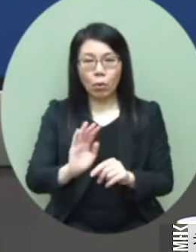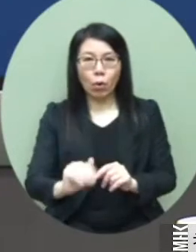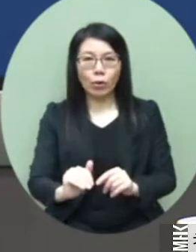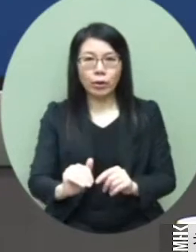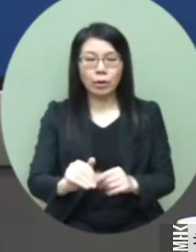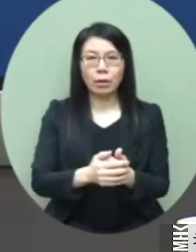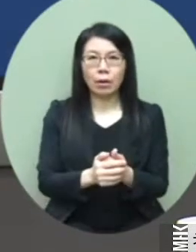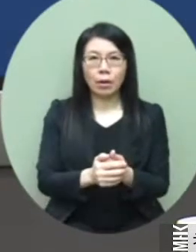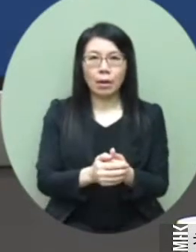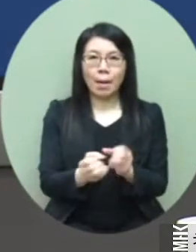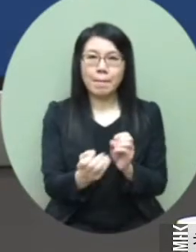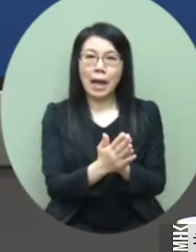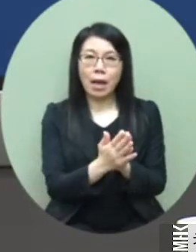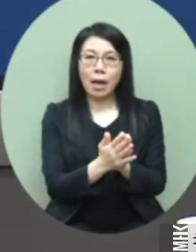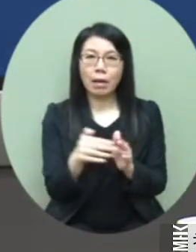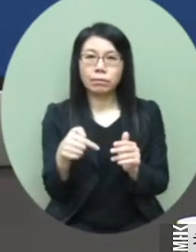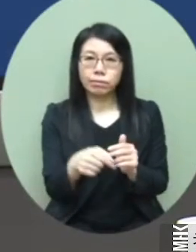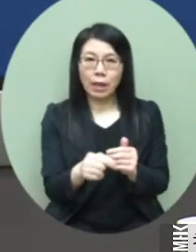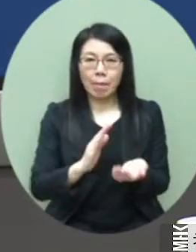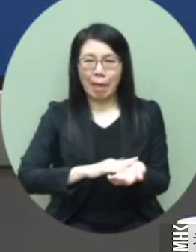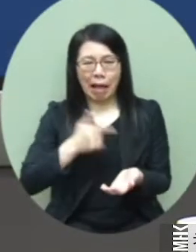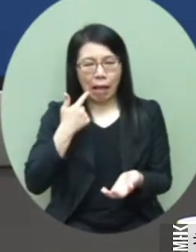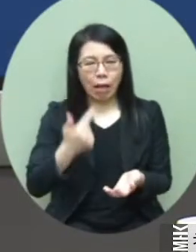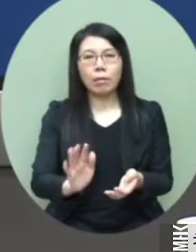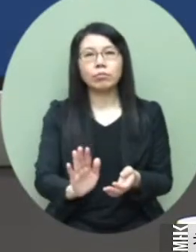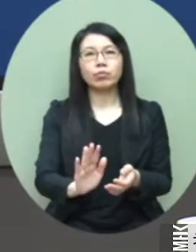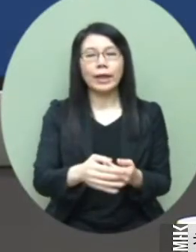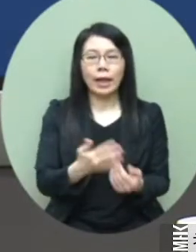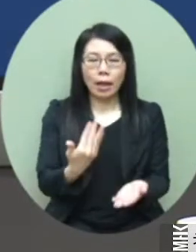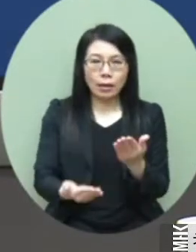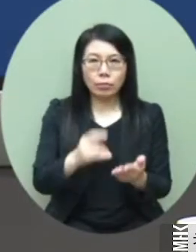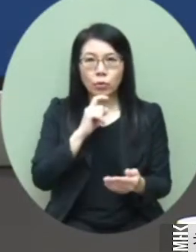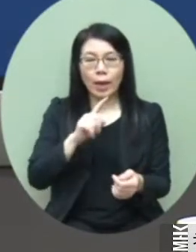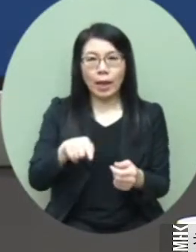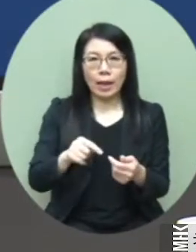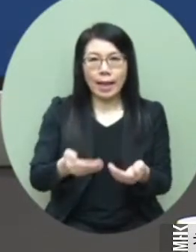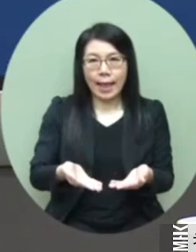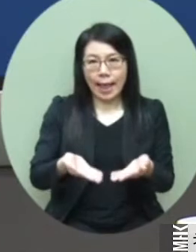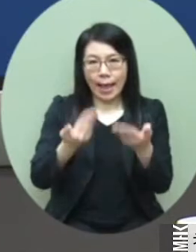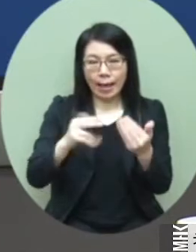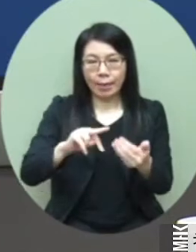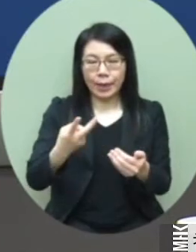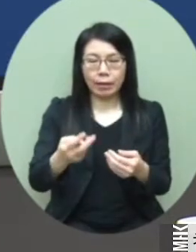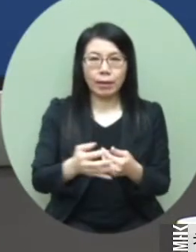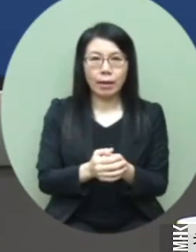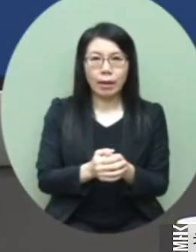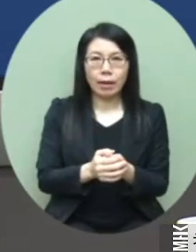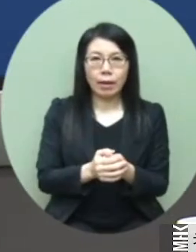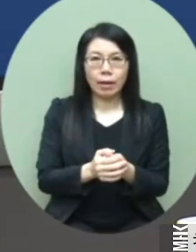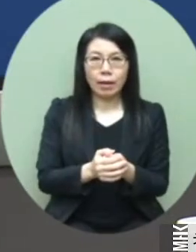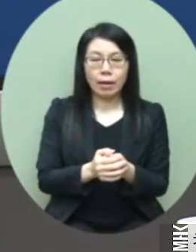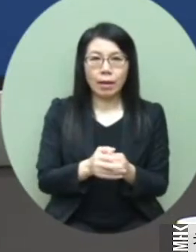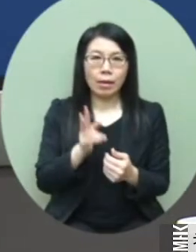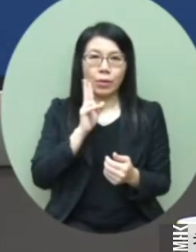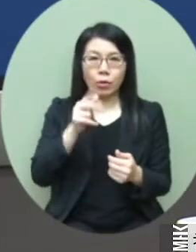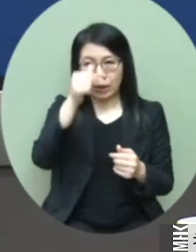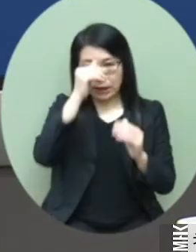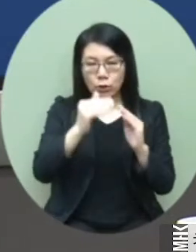of the things you can do is to be vaccinated, which is very effective